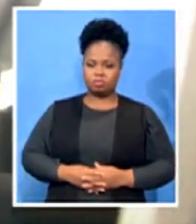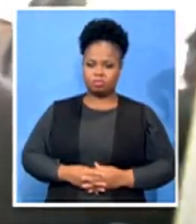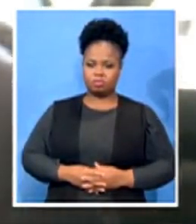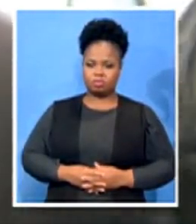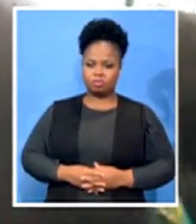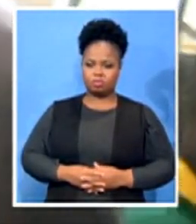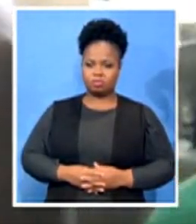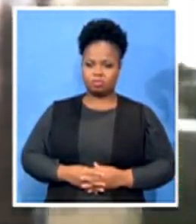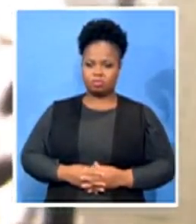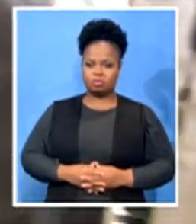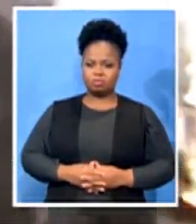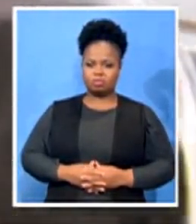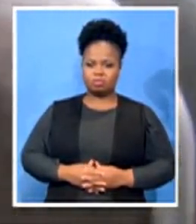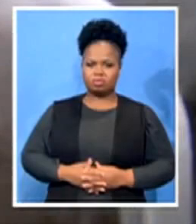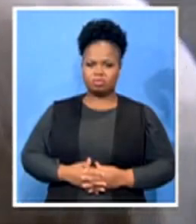distance.